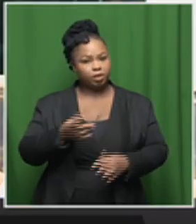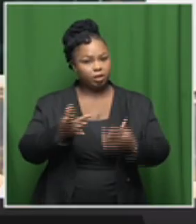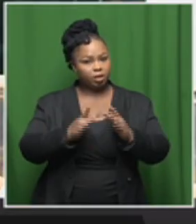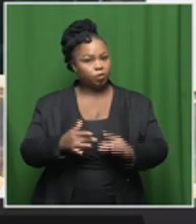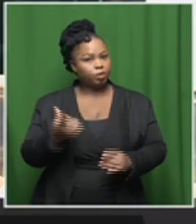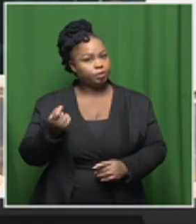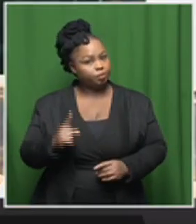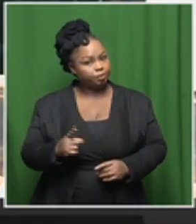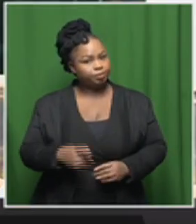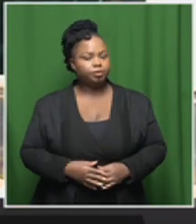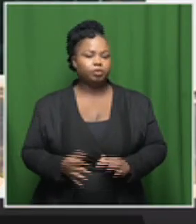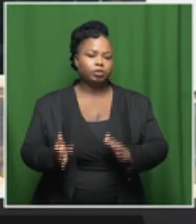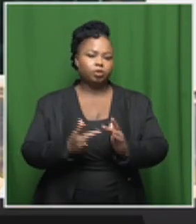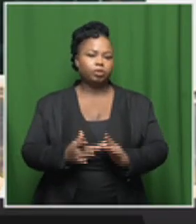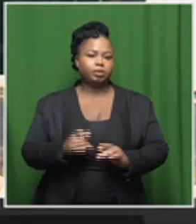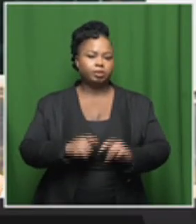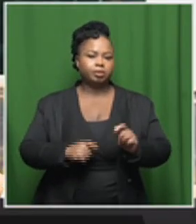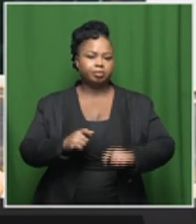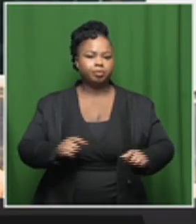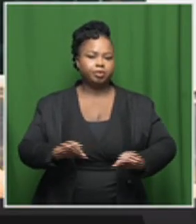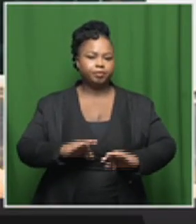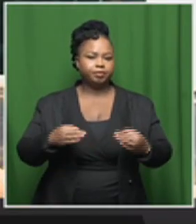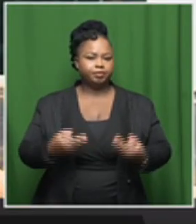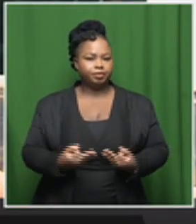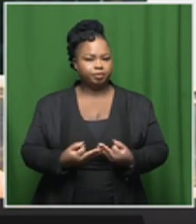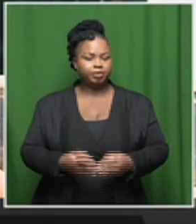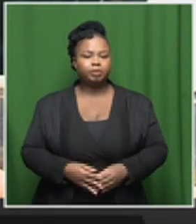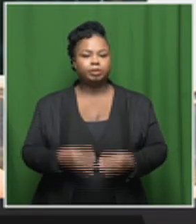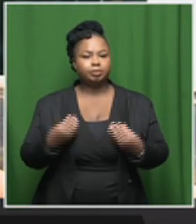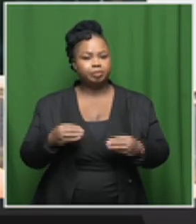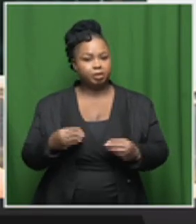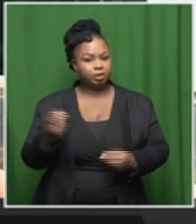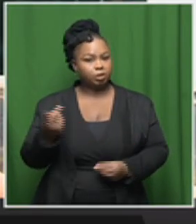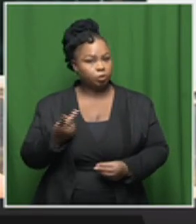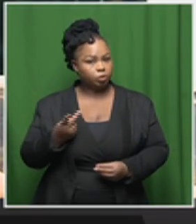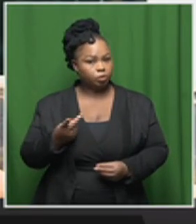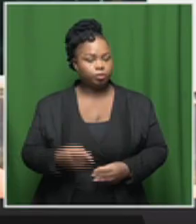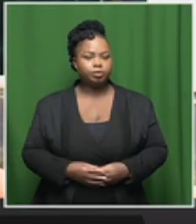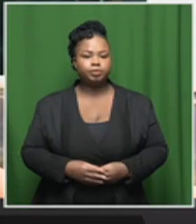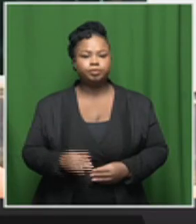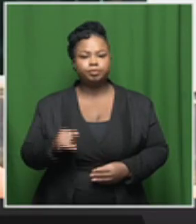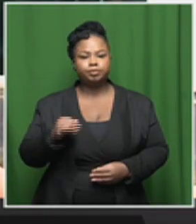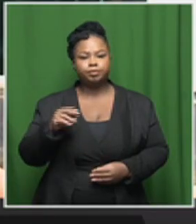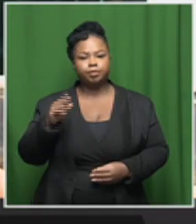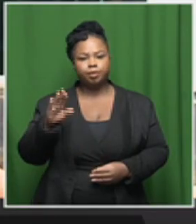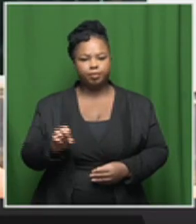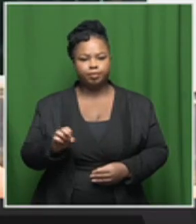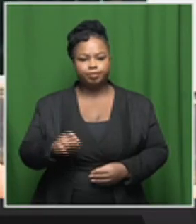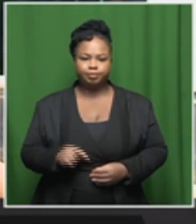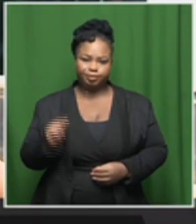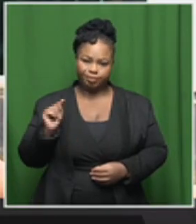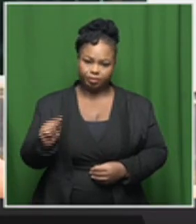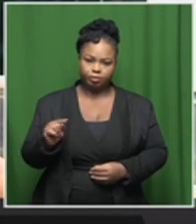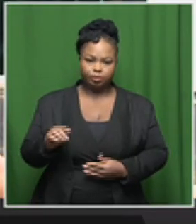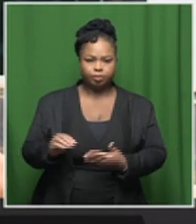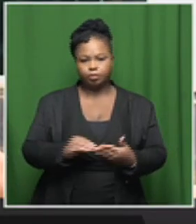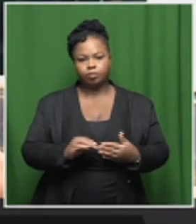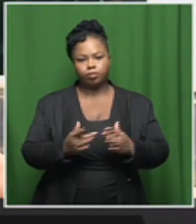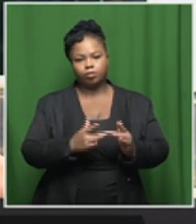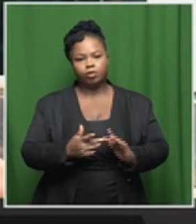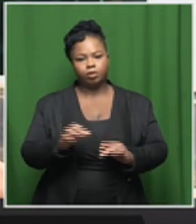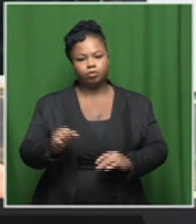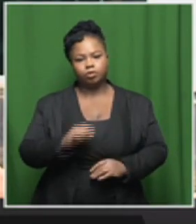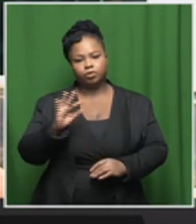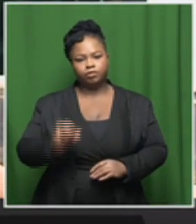does, it actually connects the people, it connects families, it connects businesses. So the fiber actually is the fabric that brings connectivity to